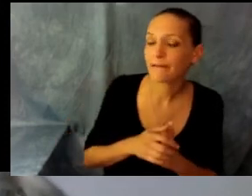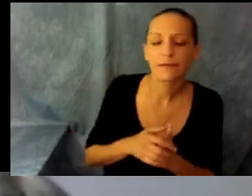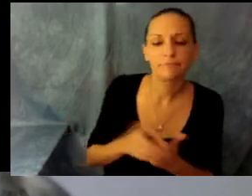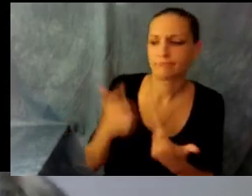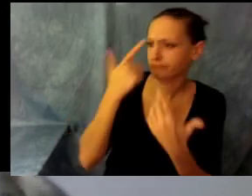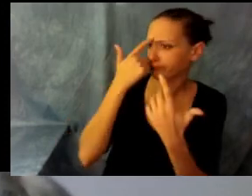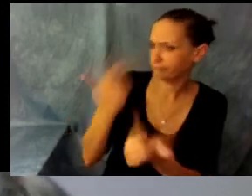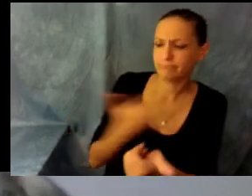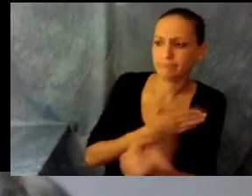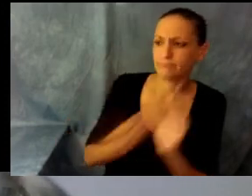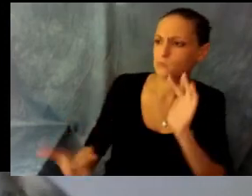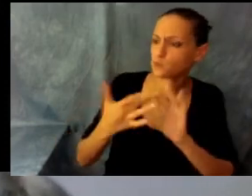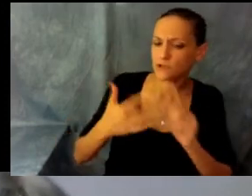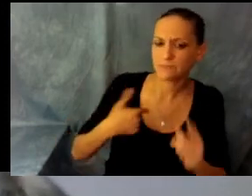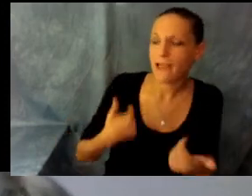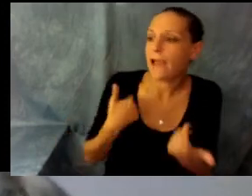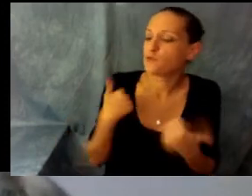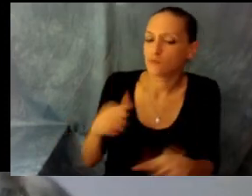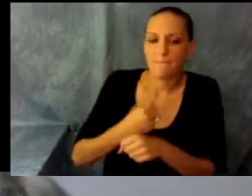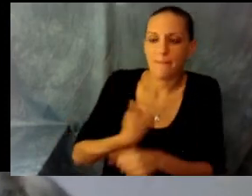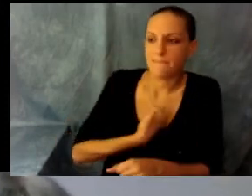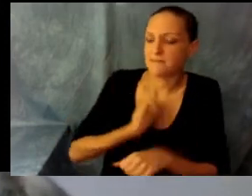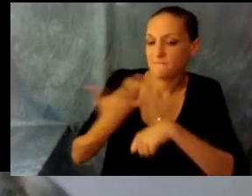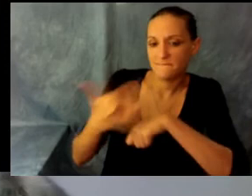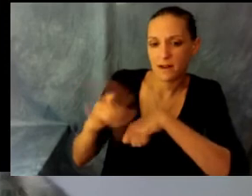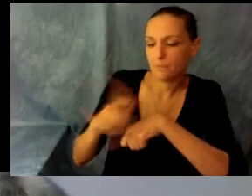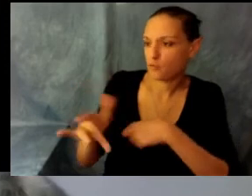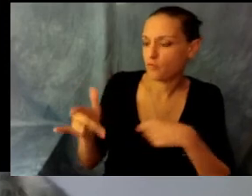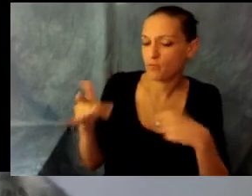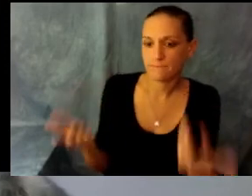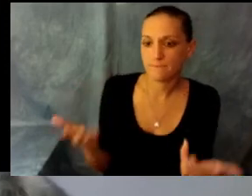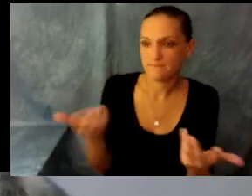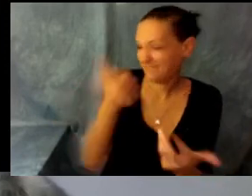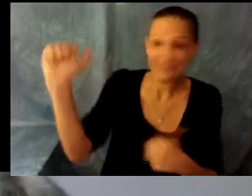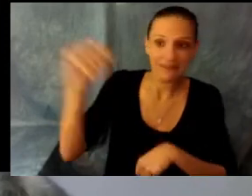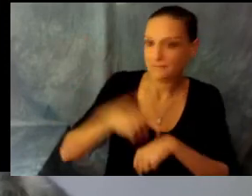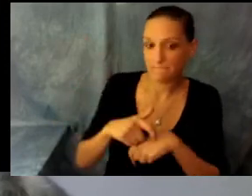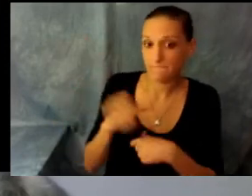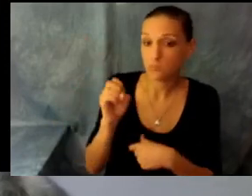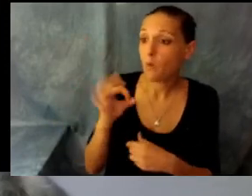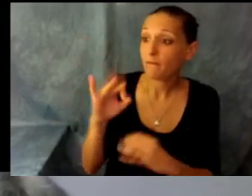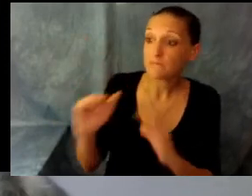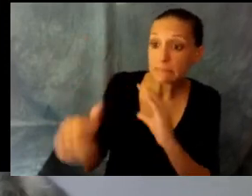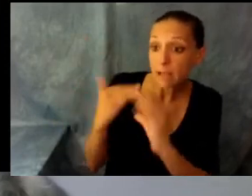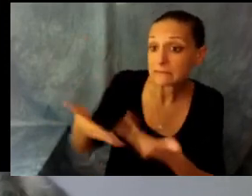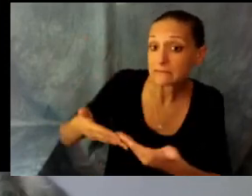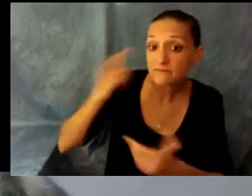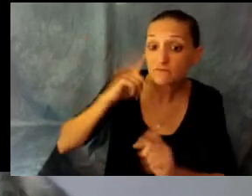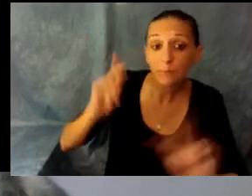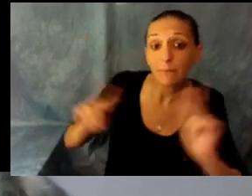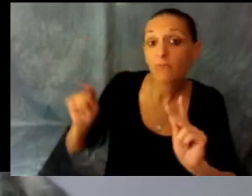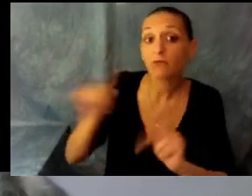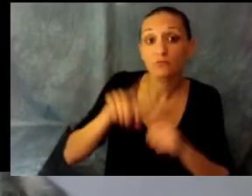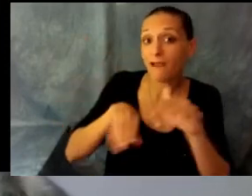reach out to me. I try to make myself available anytime. So if email is easy for people to